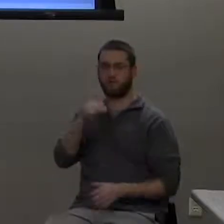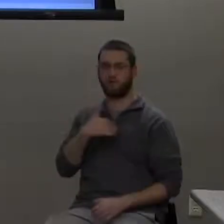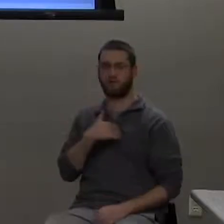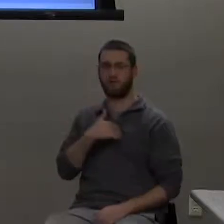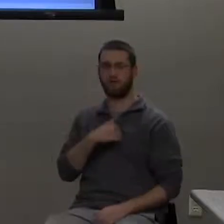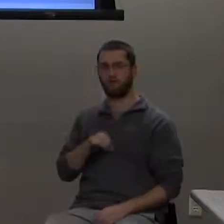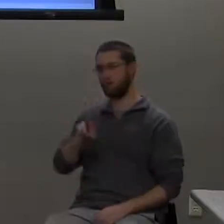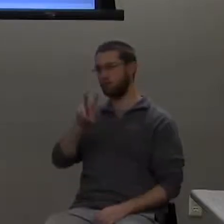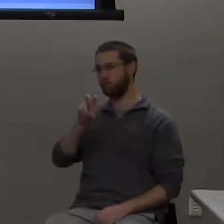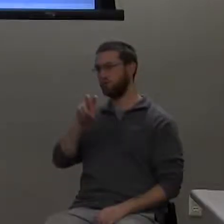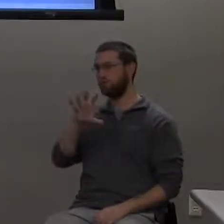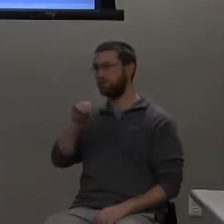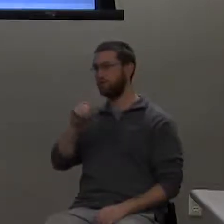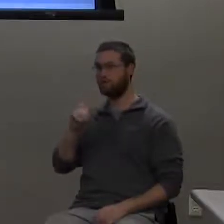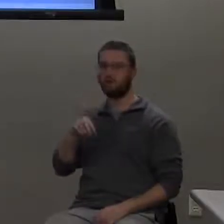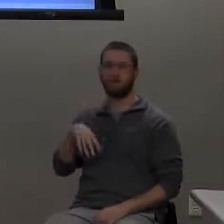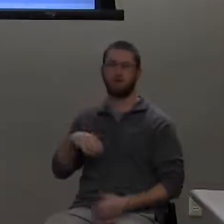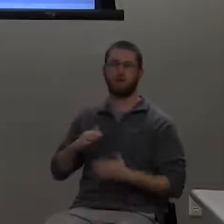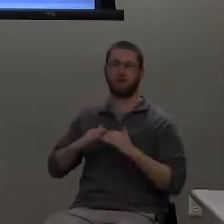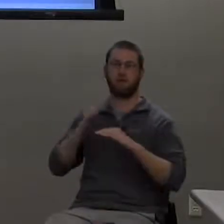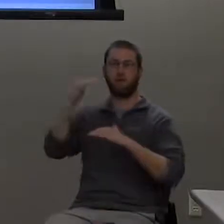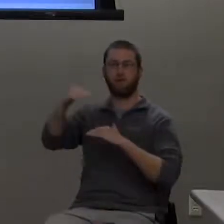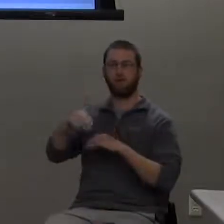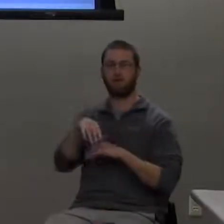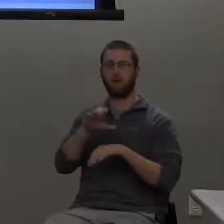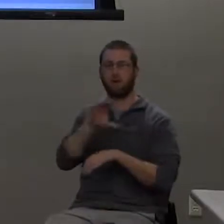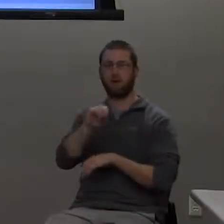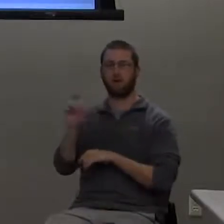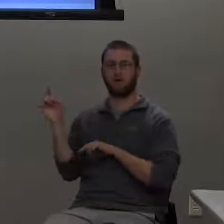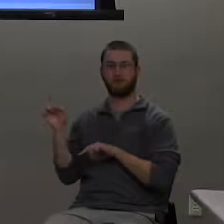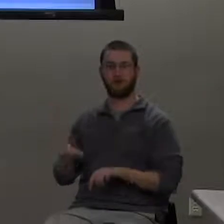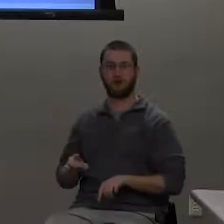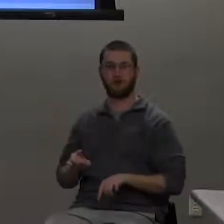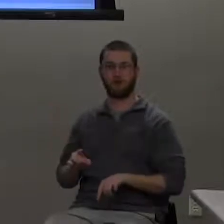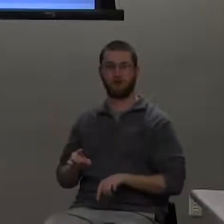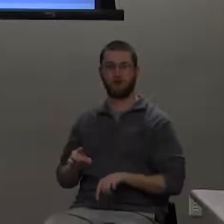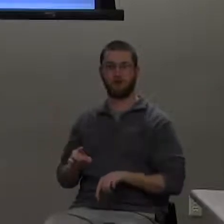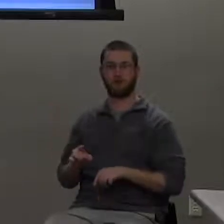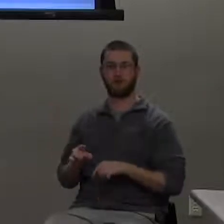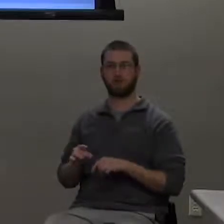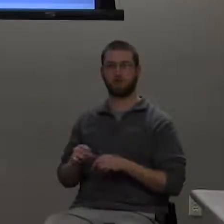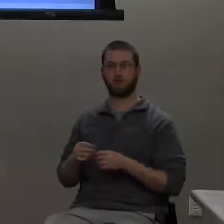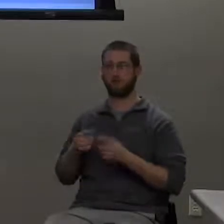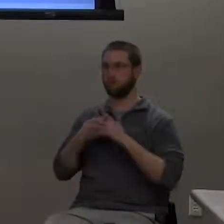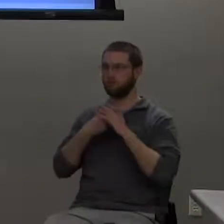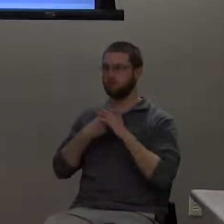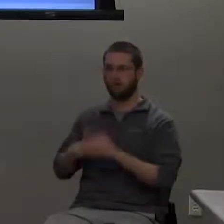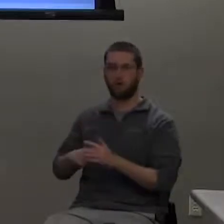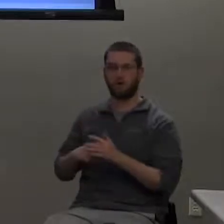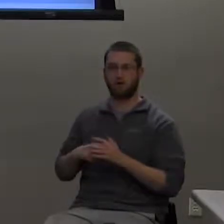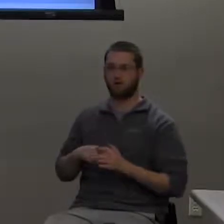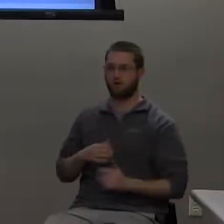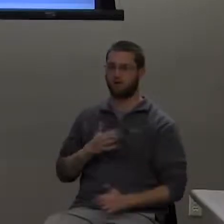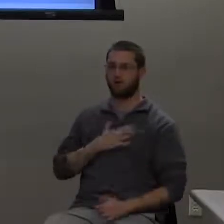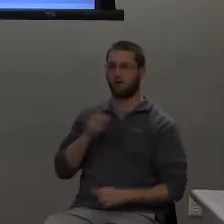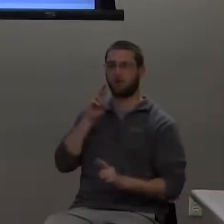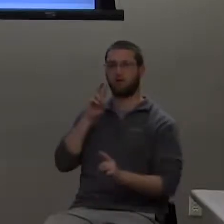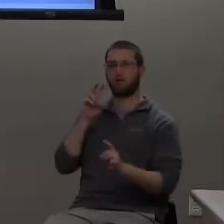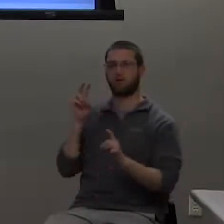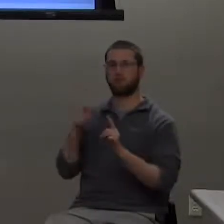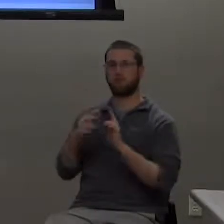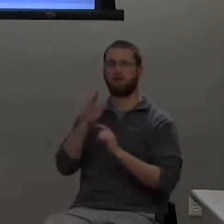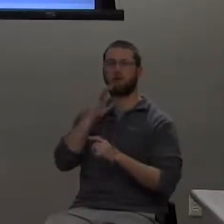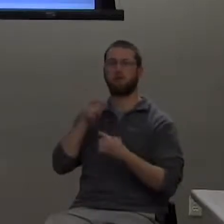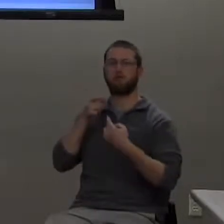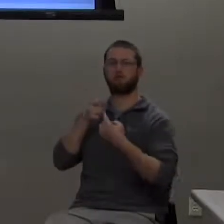about 250 or more job companies out of the gate, in my perspective, you're